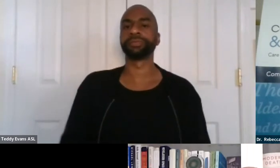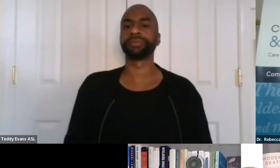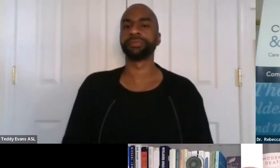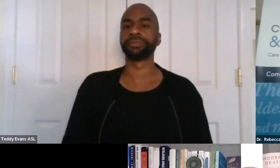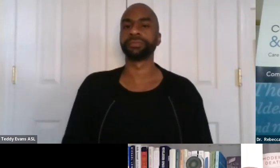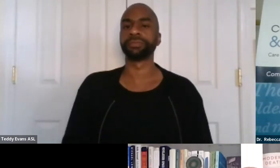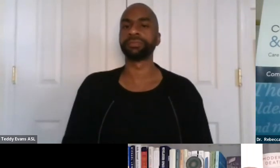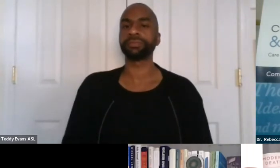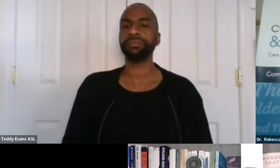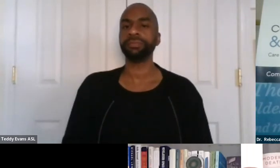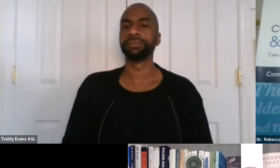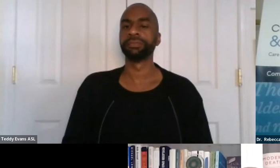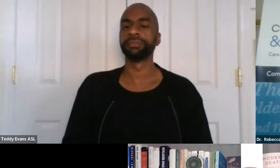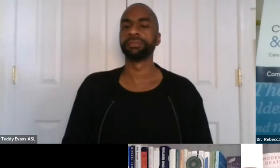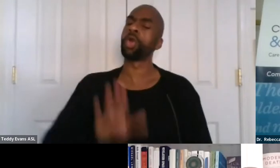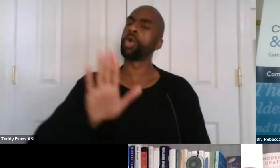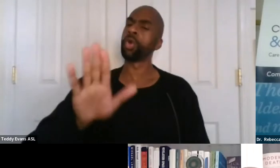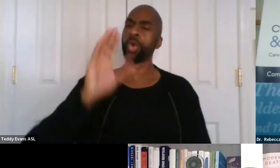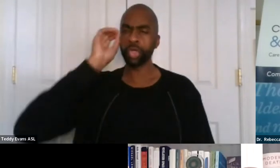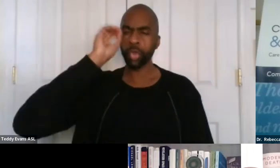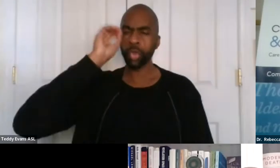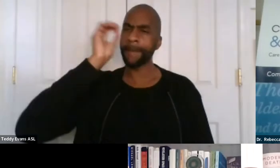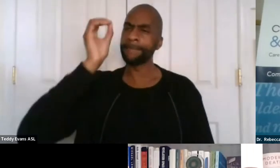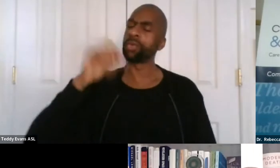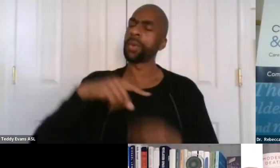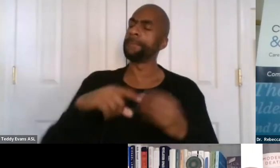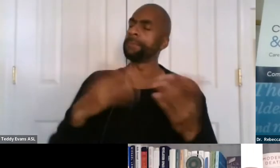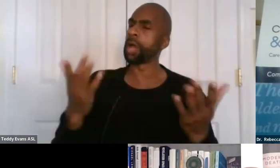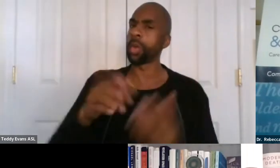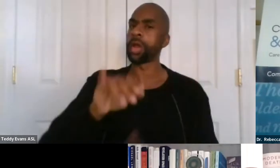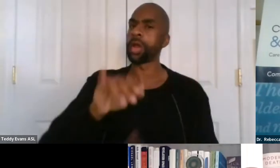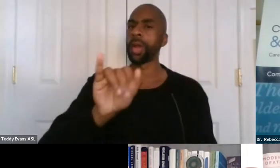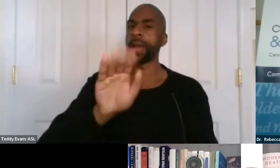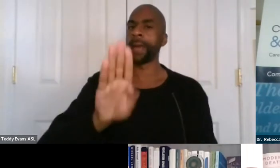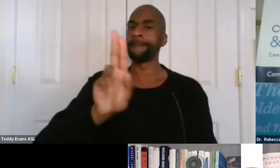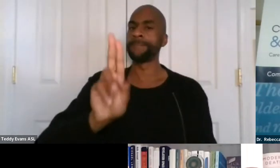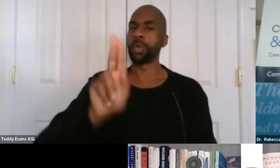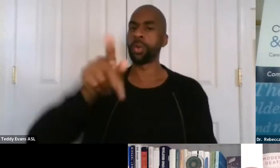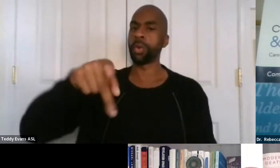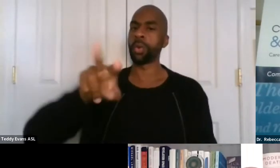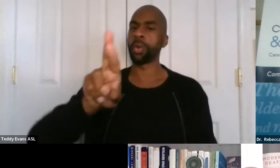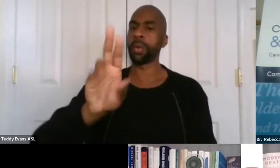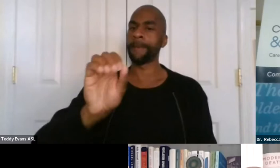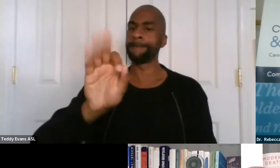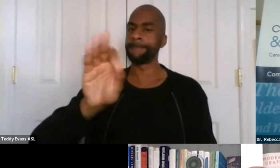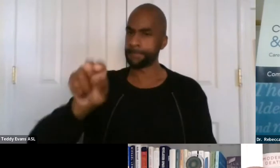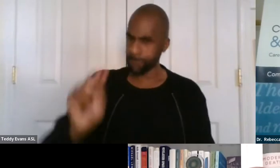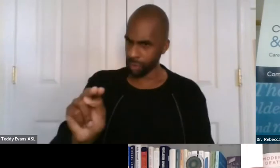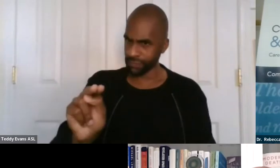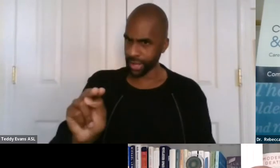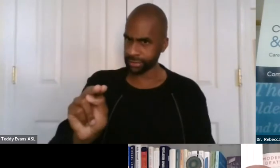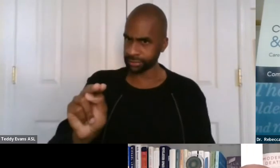causing immediate pain relief, but contributing to a high percentage of later chronic pain?